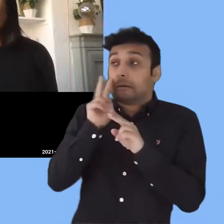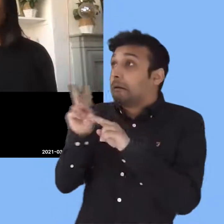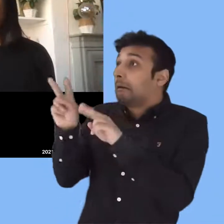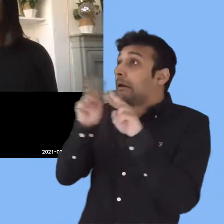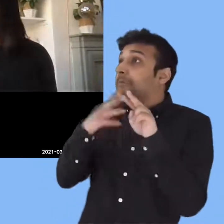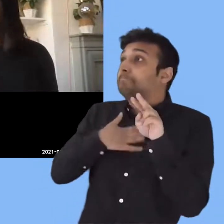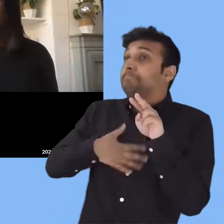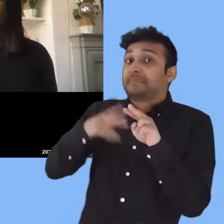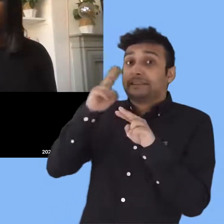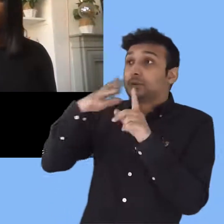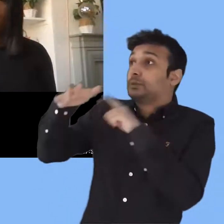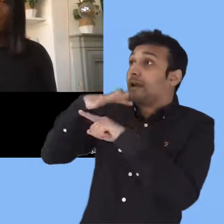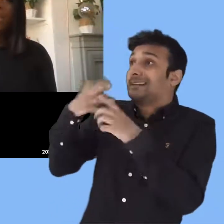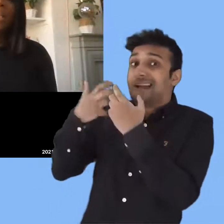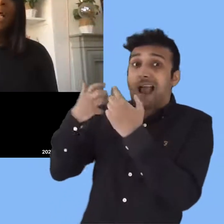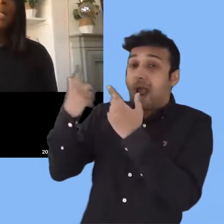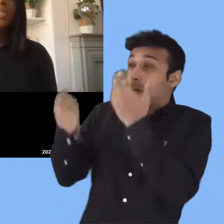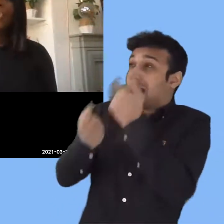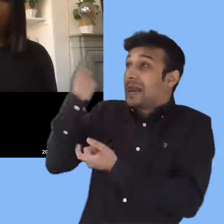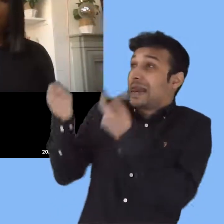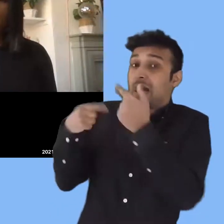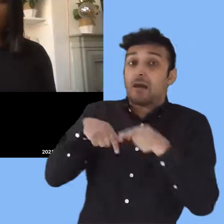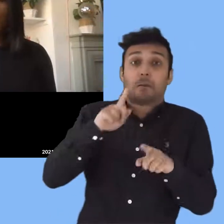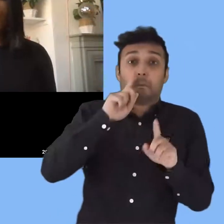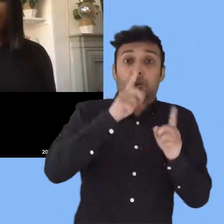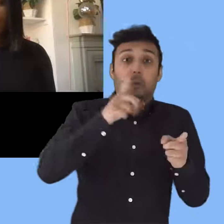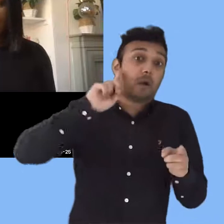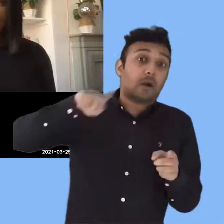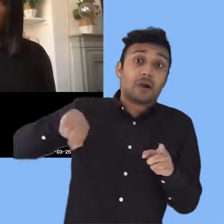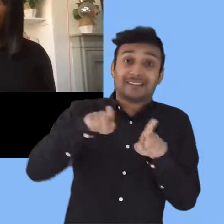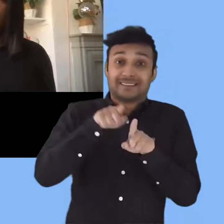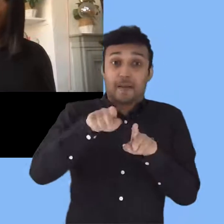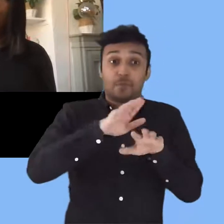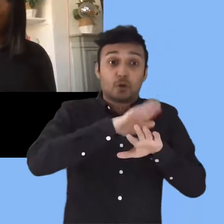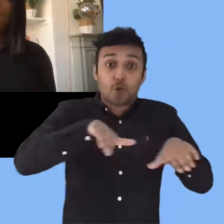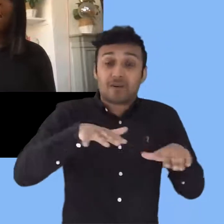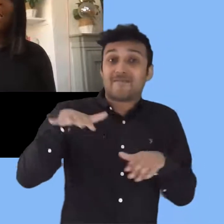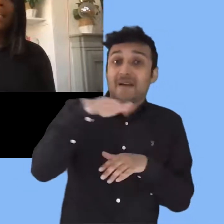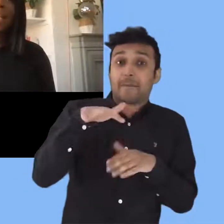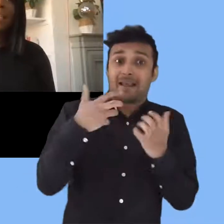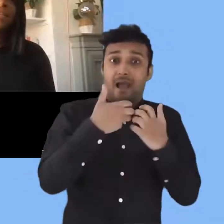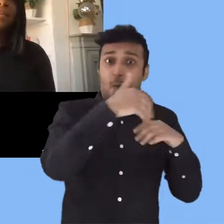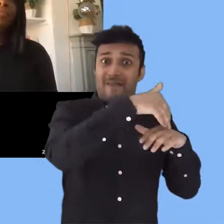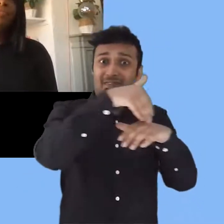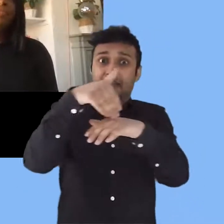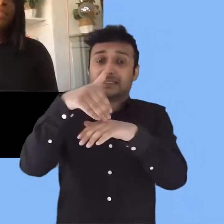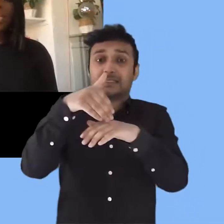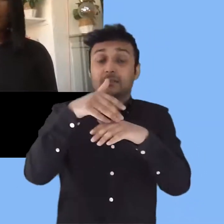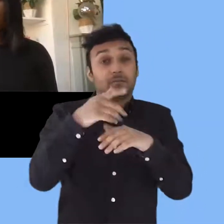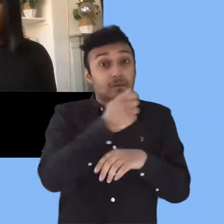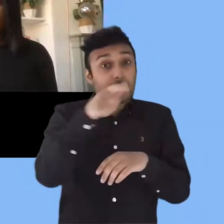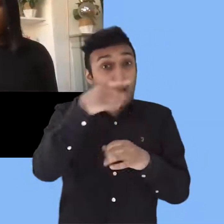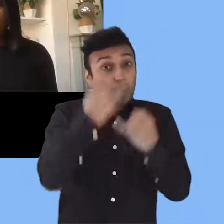had on all of the children and families, and some more than others. So when we start looking at, I guess,